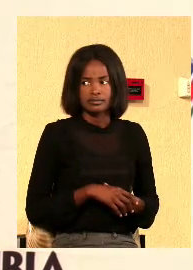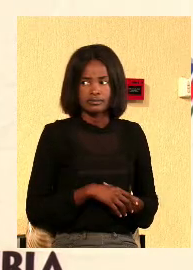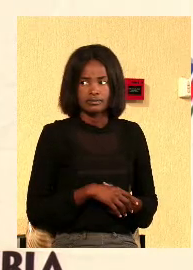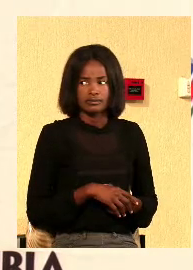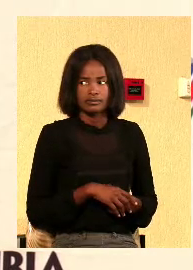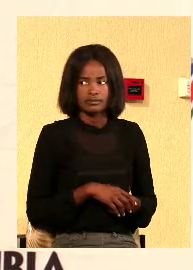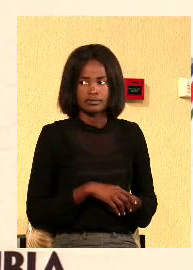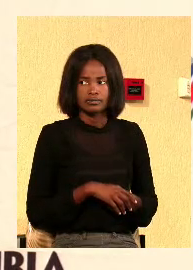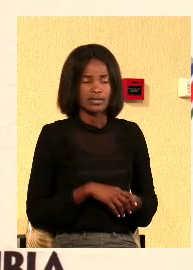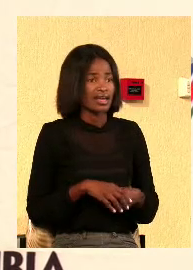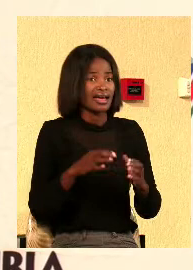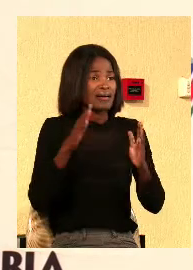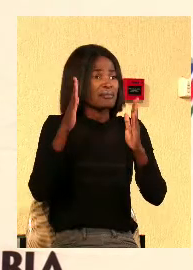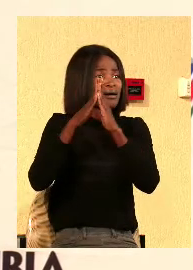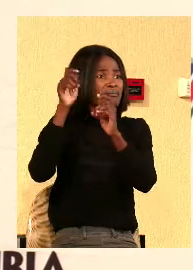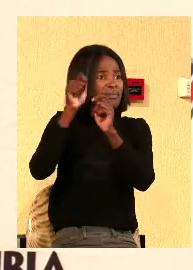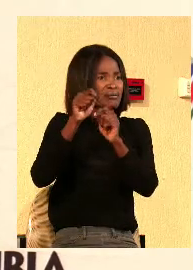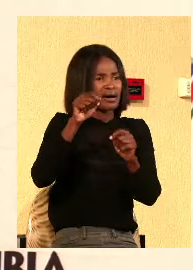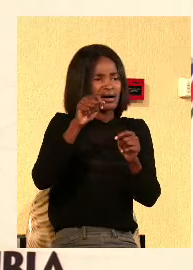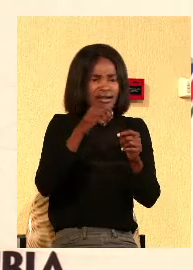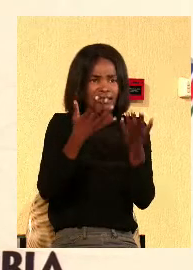other areas like Ludwigsdorf, for instance?